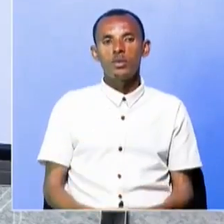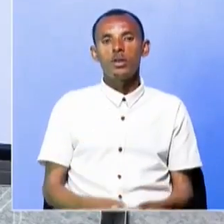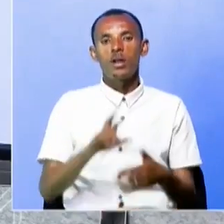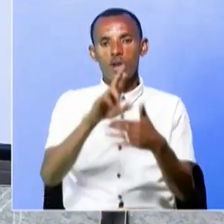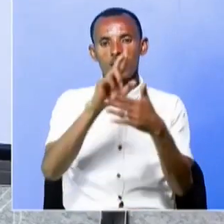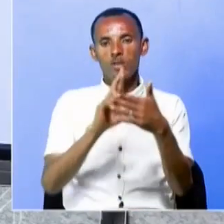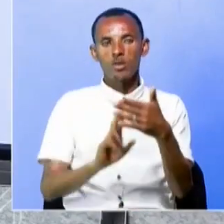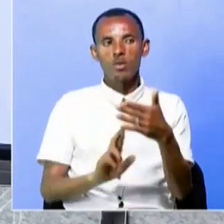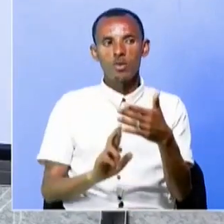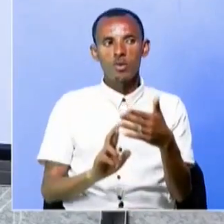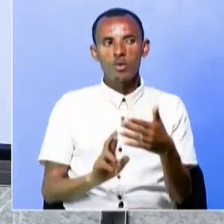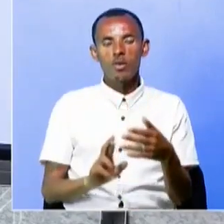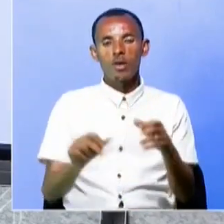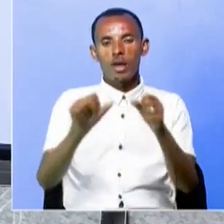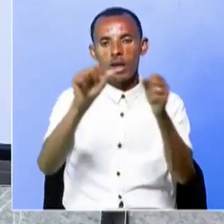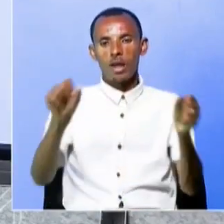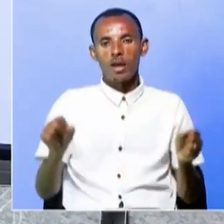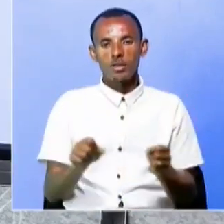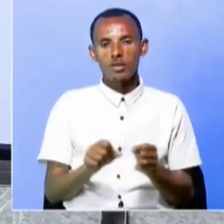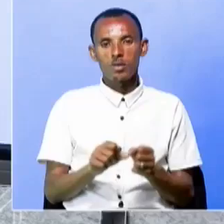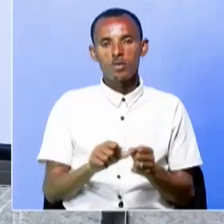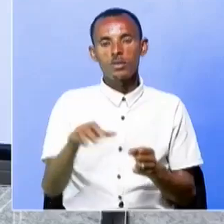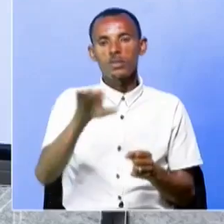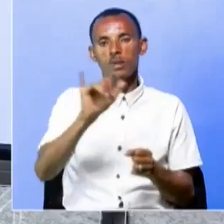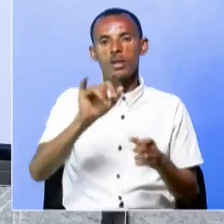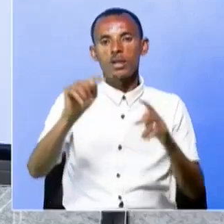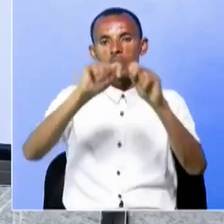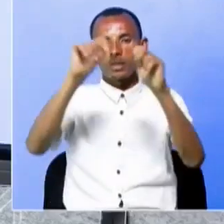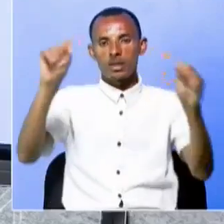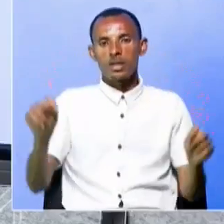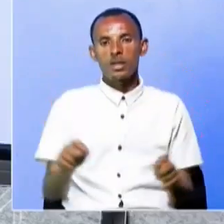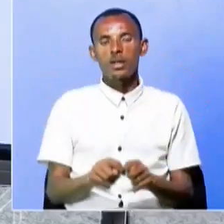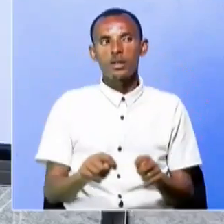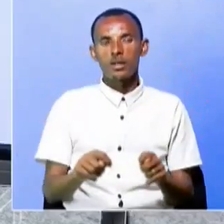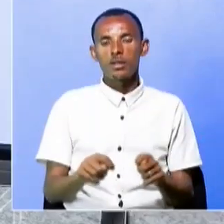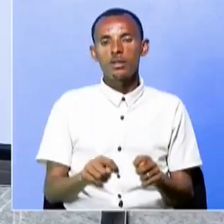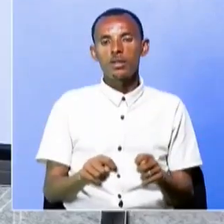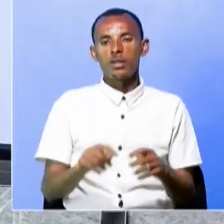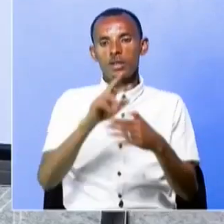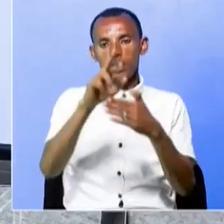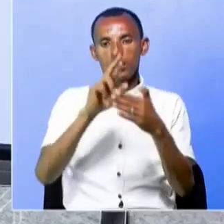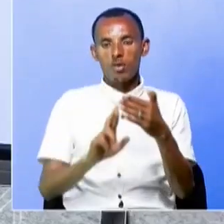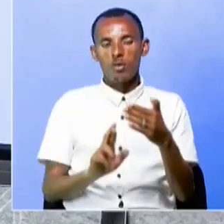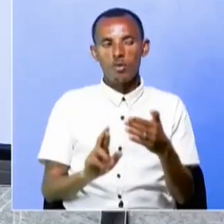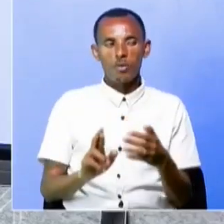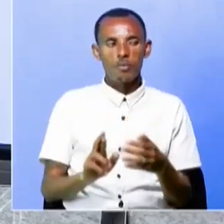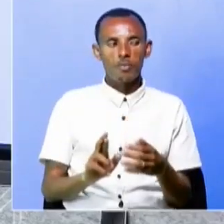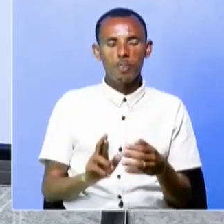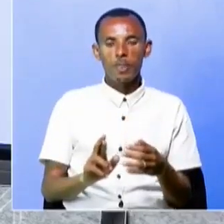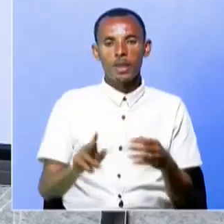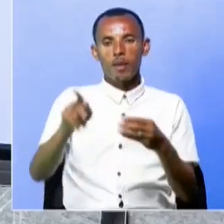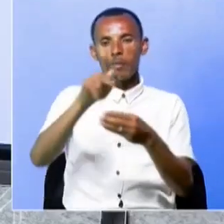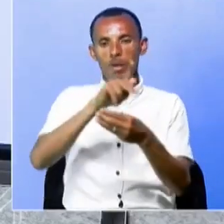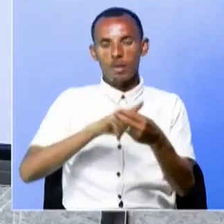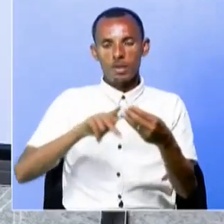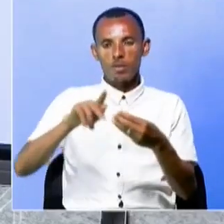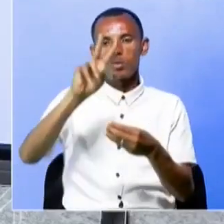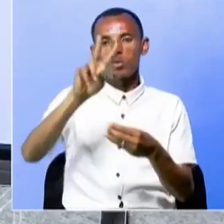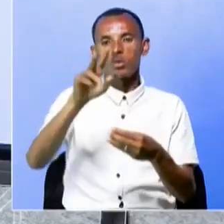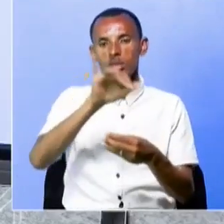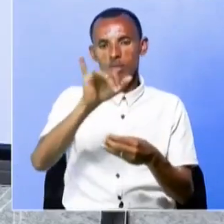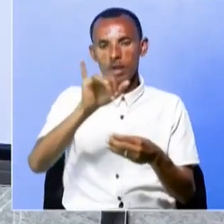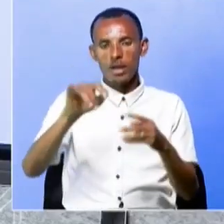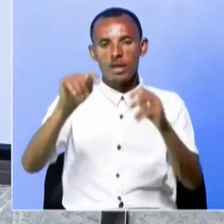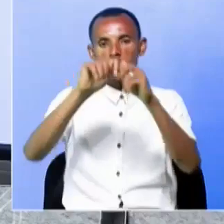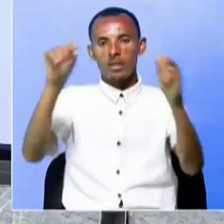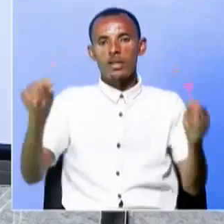ratio of areas of similar triangle, the ratios of perimeters of two similar